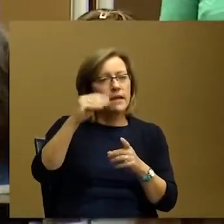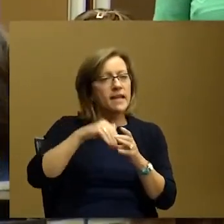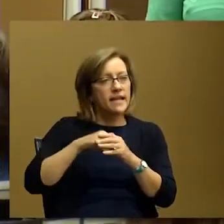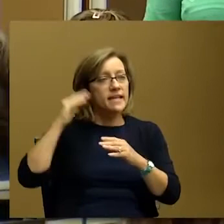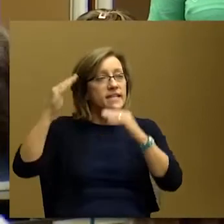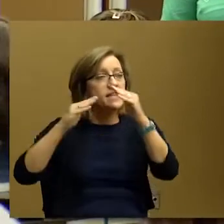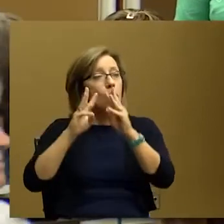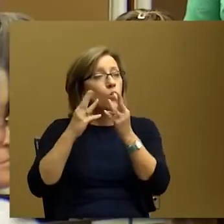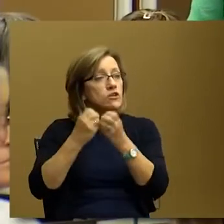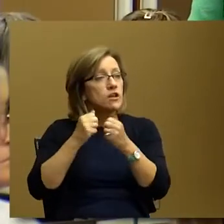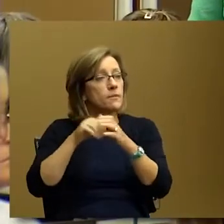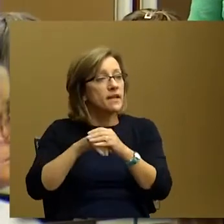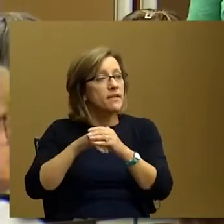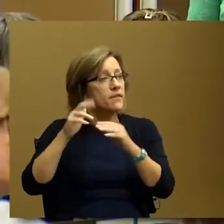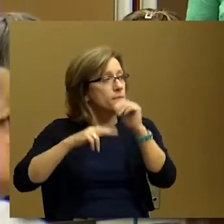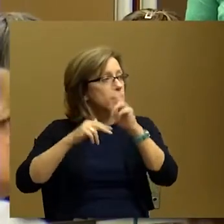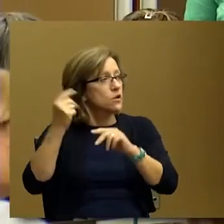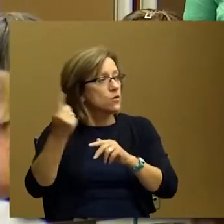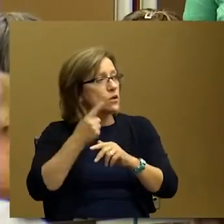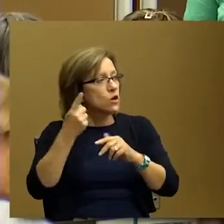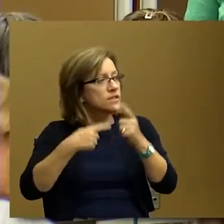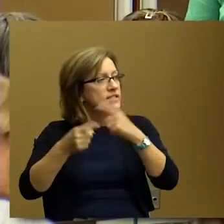building who would always sign to me,